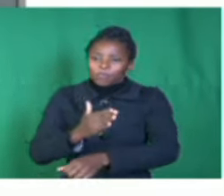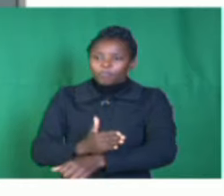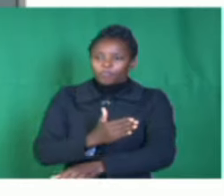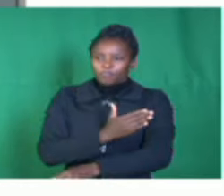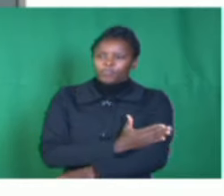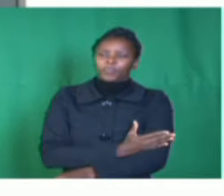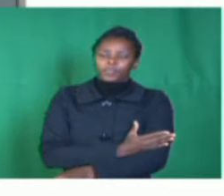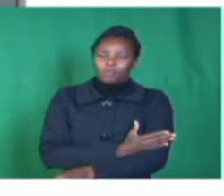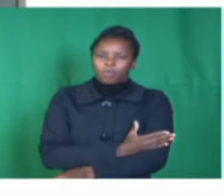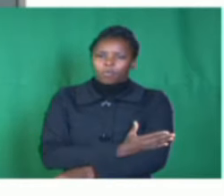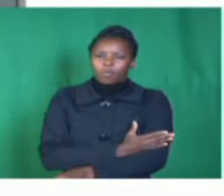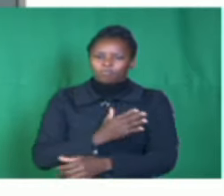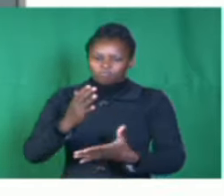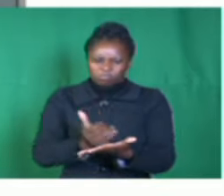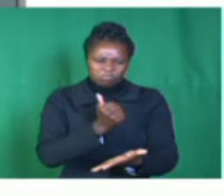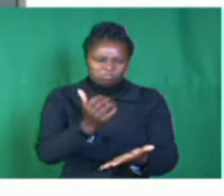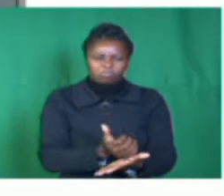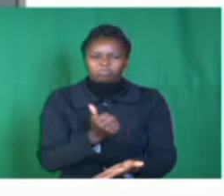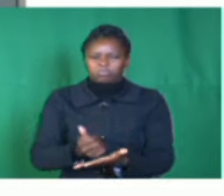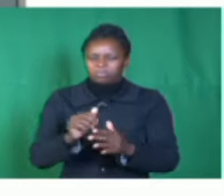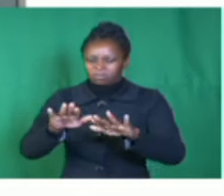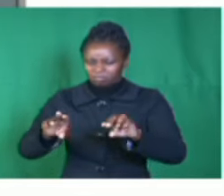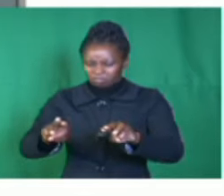the colonial period. You see,